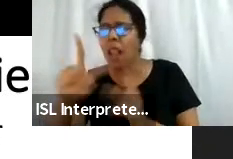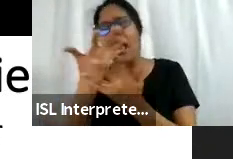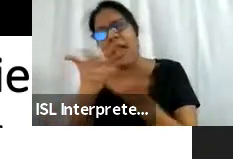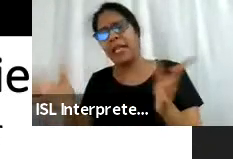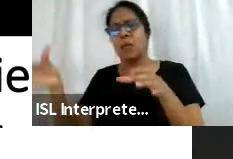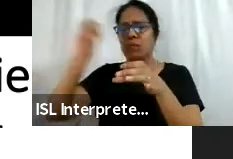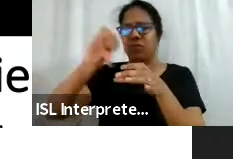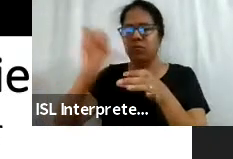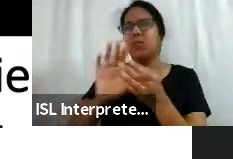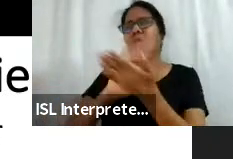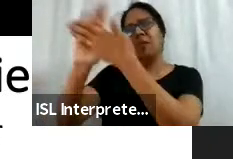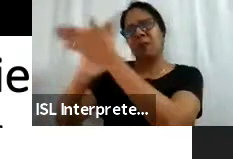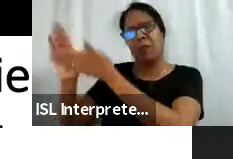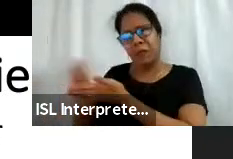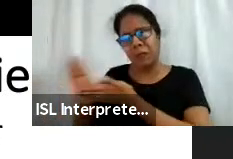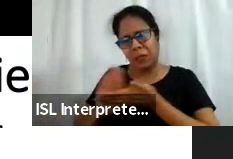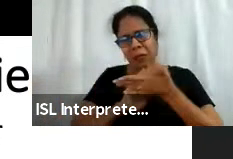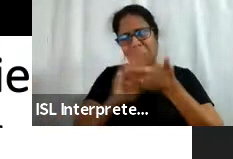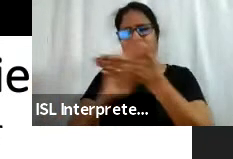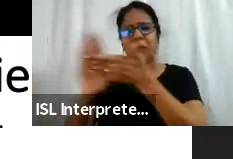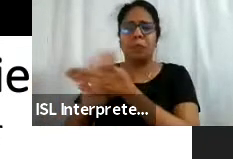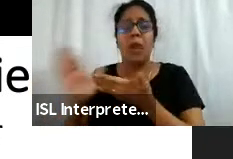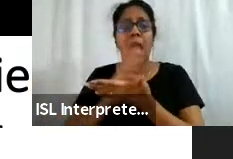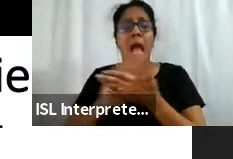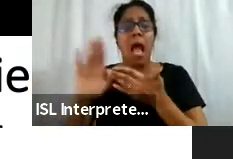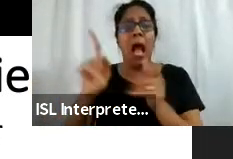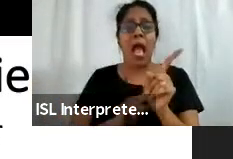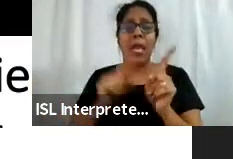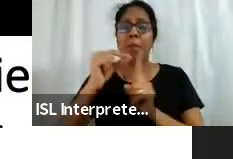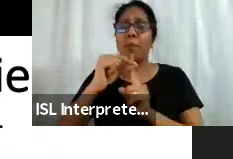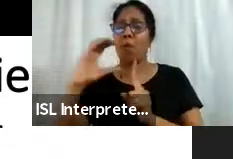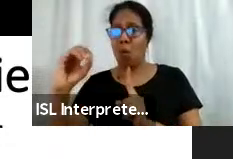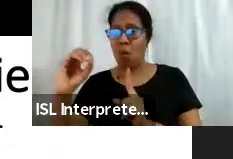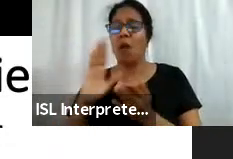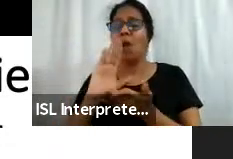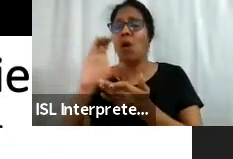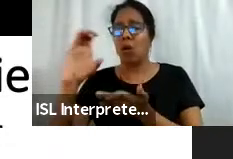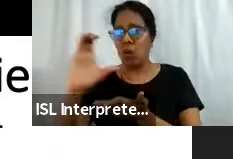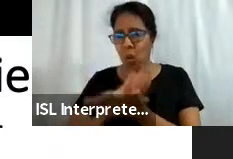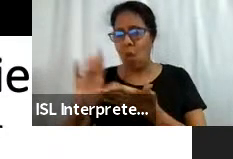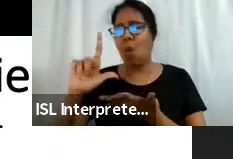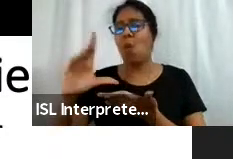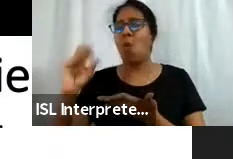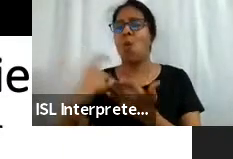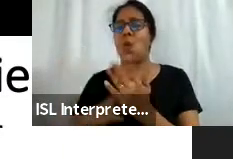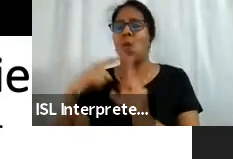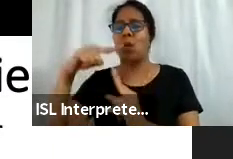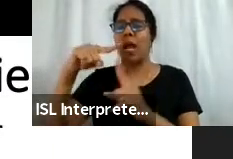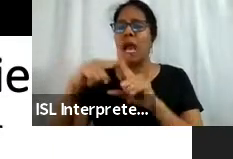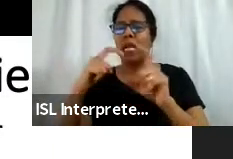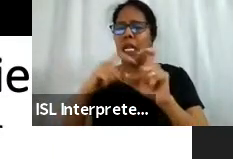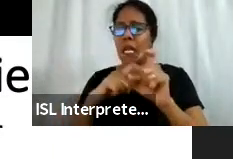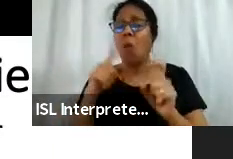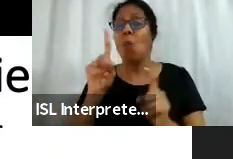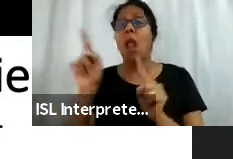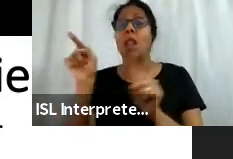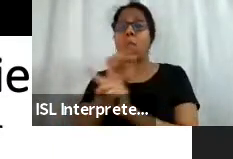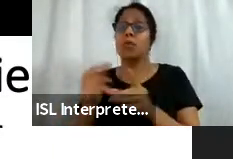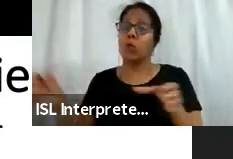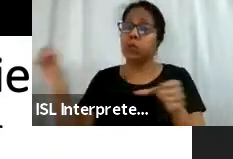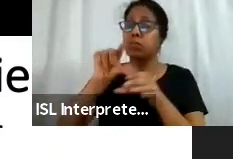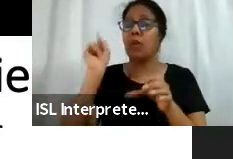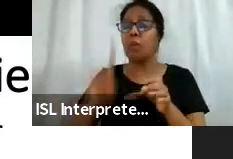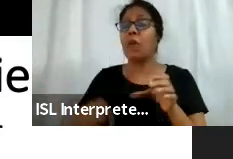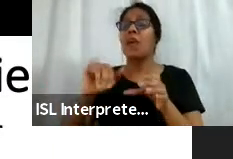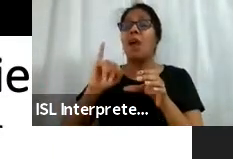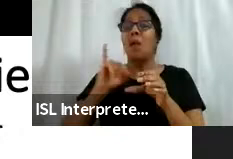use 1% hypochlorite solution and complete the disinfectation of the toilet